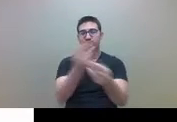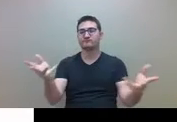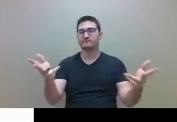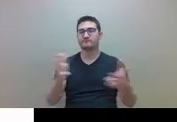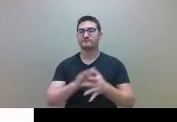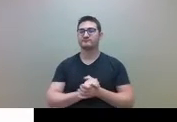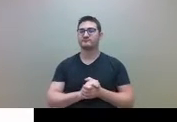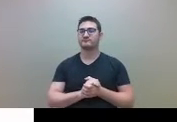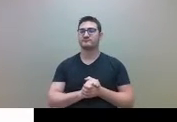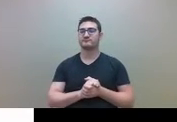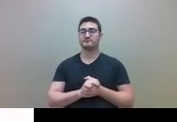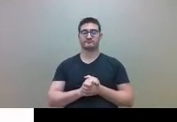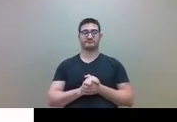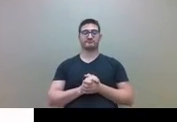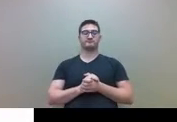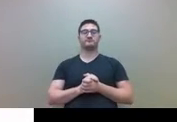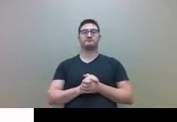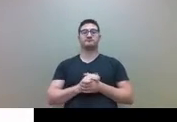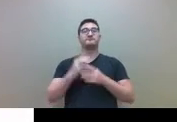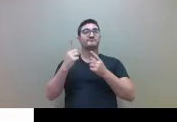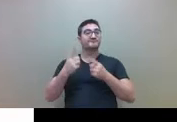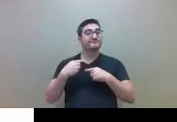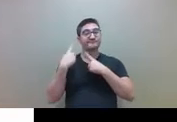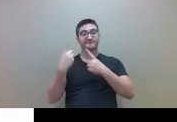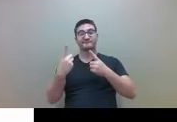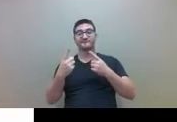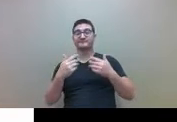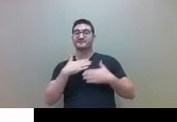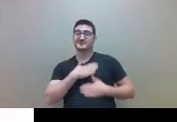talks. We laughed a lot, but